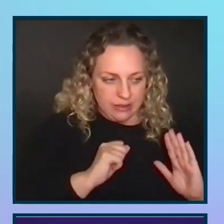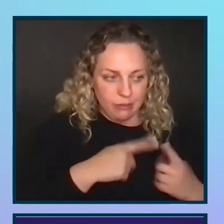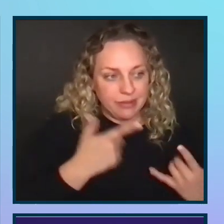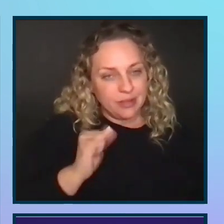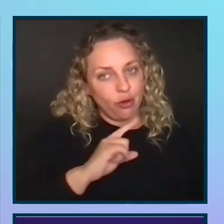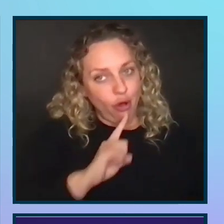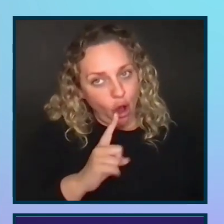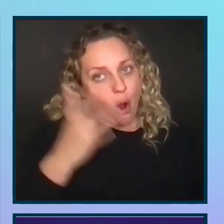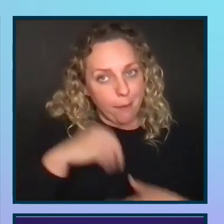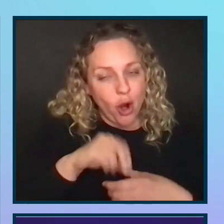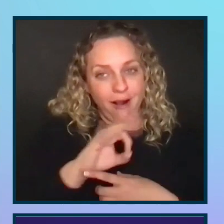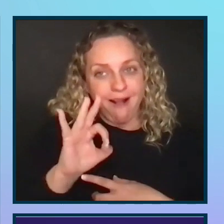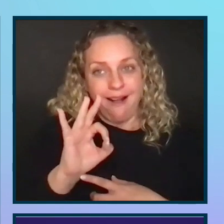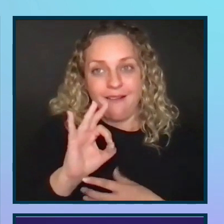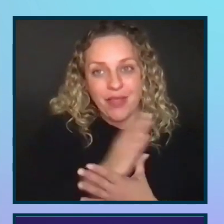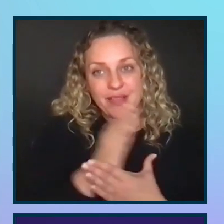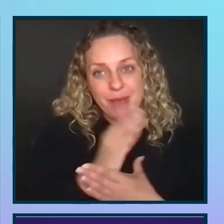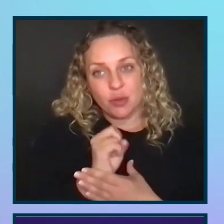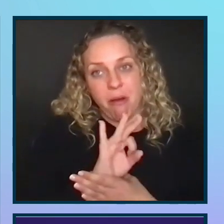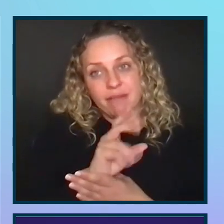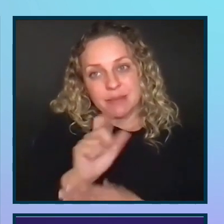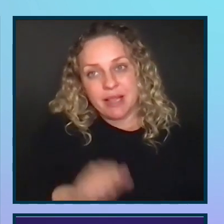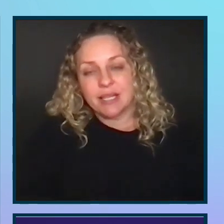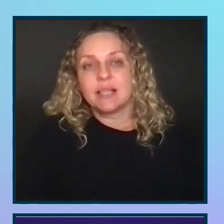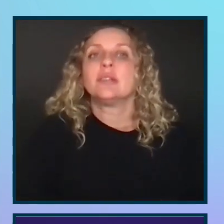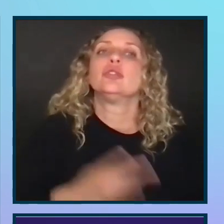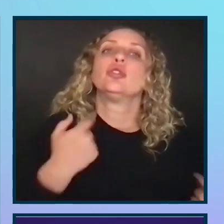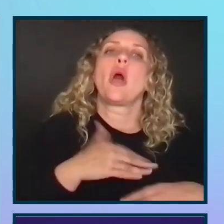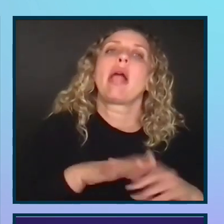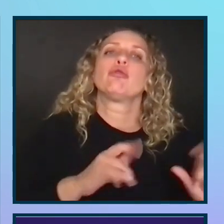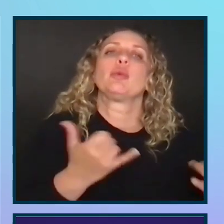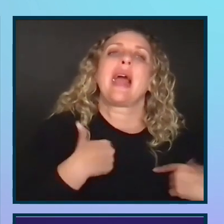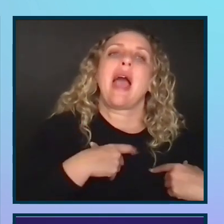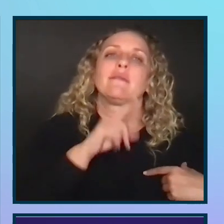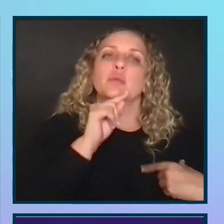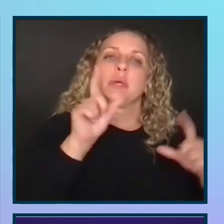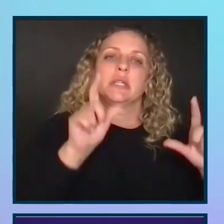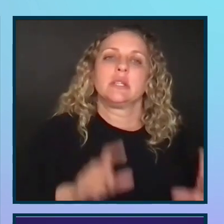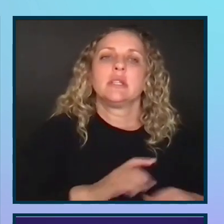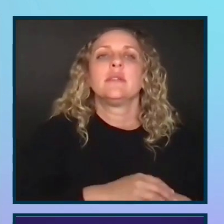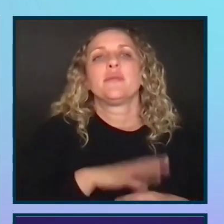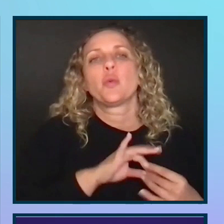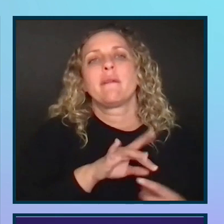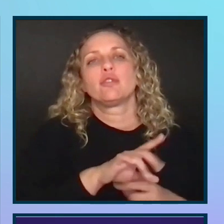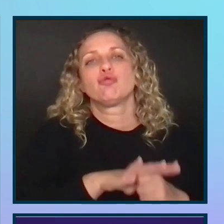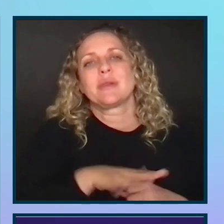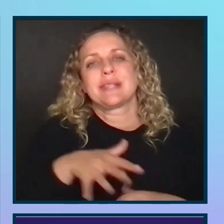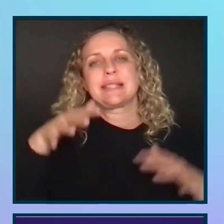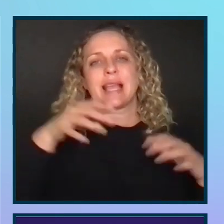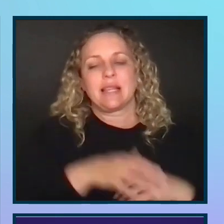are part of the spectrum of disability. So on the screen right now, I have some tweets in reference to stress and